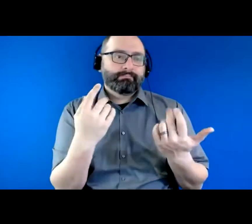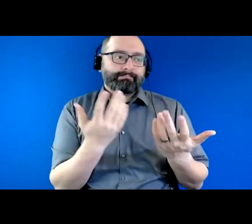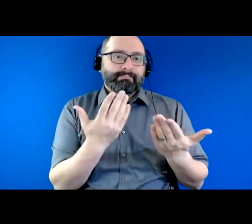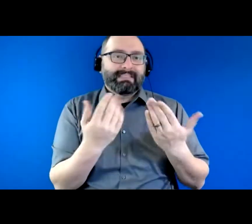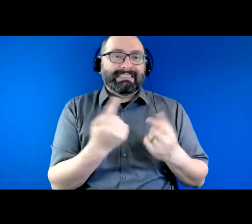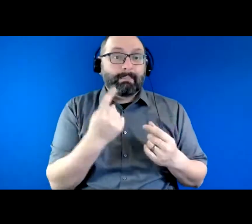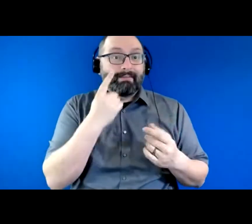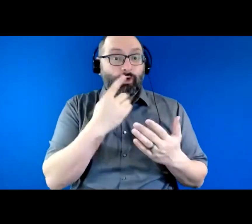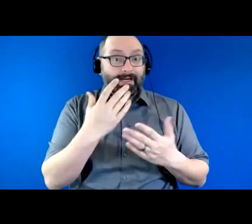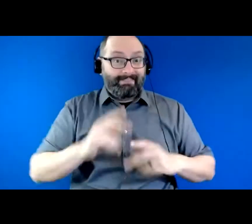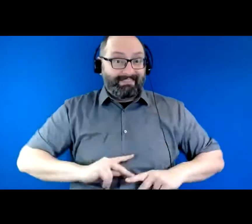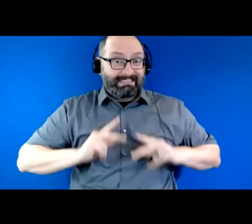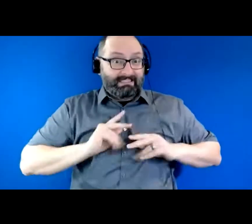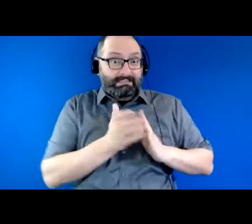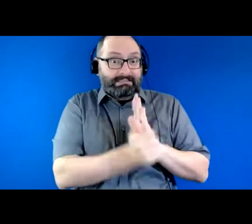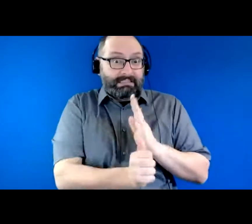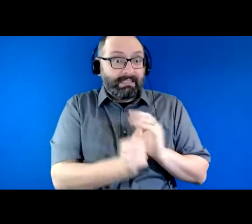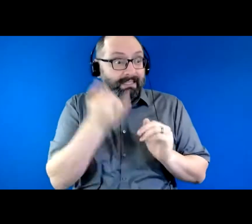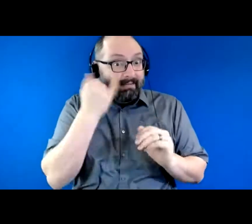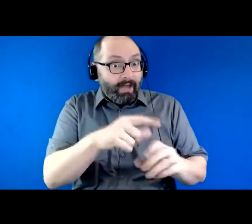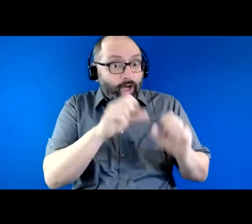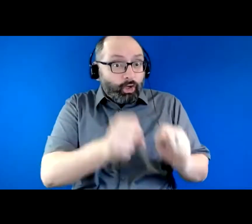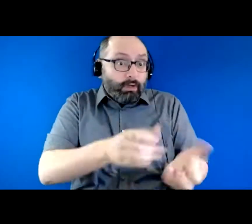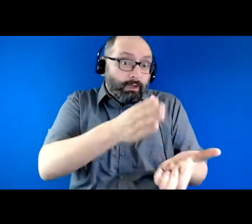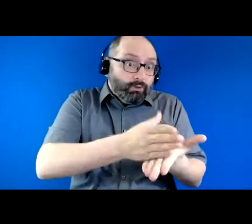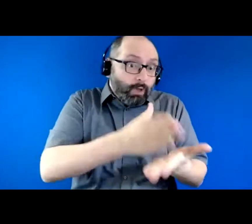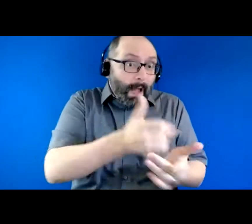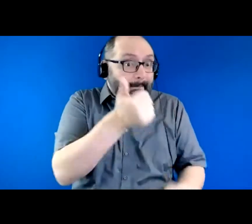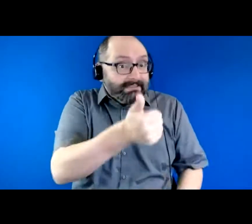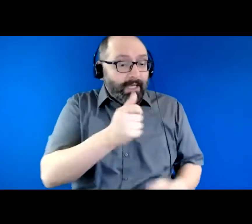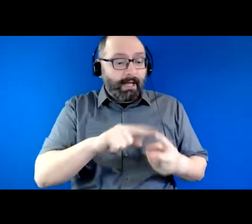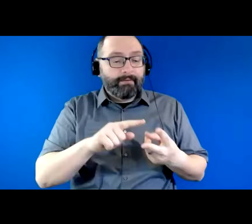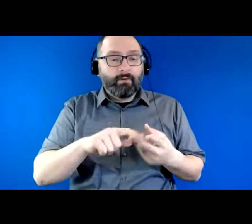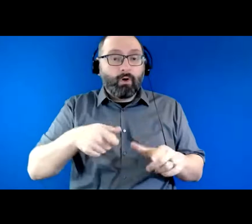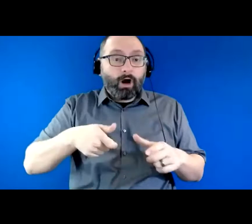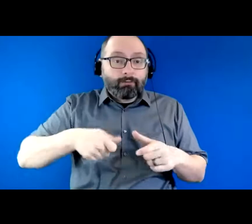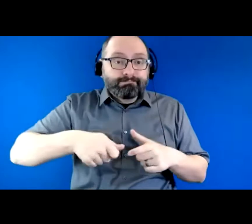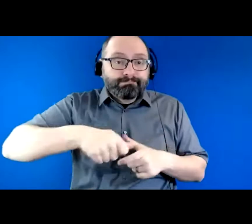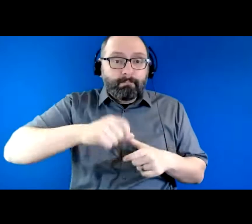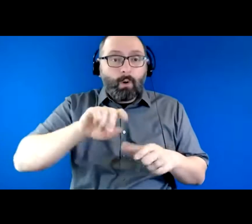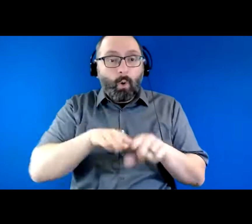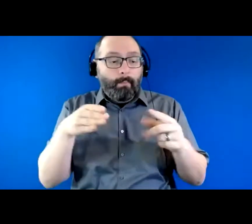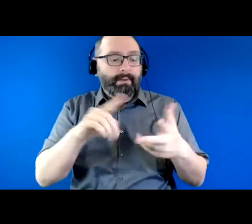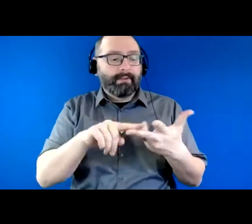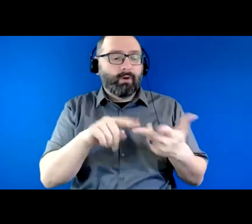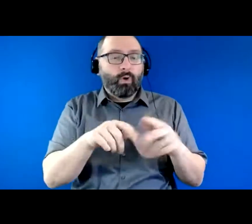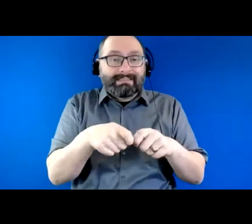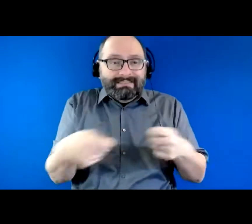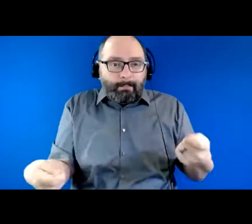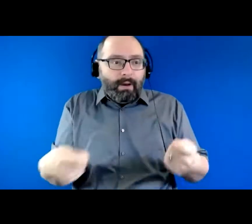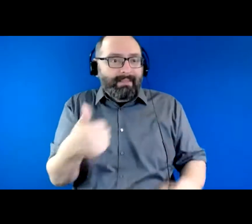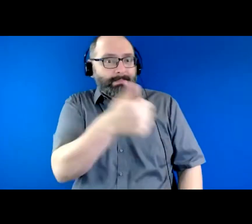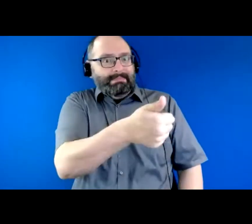physical skill. If it's something they could chop or open or peel or just kind of separate, something that can just be a part of